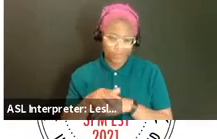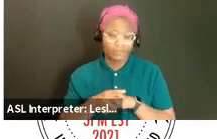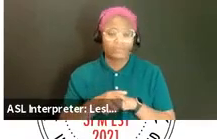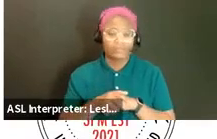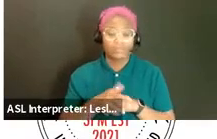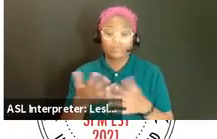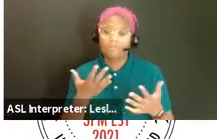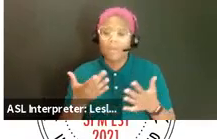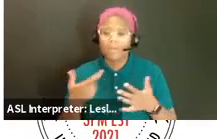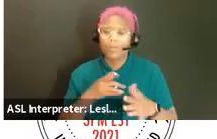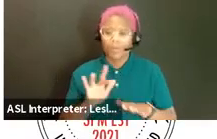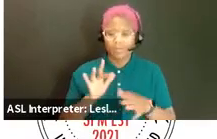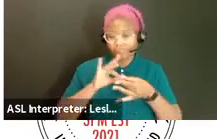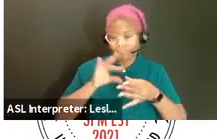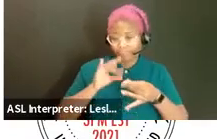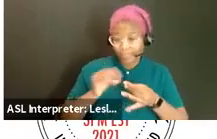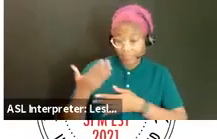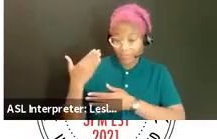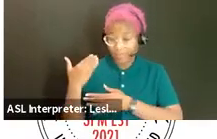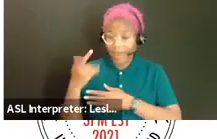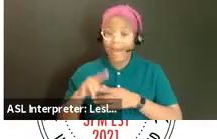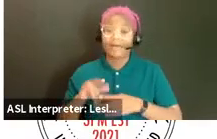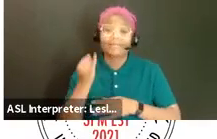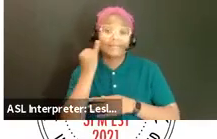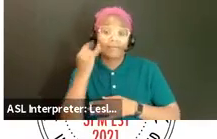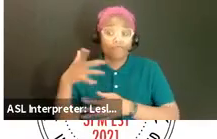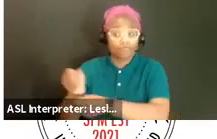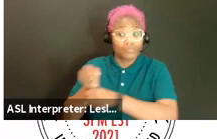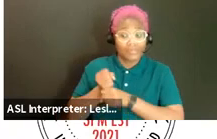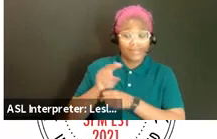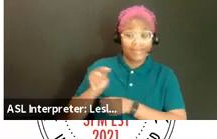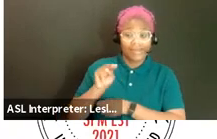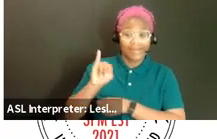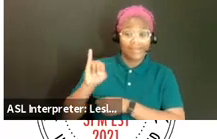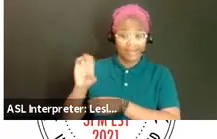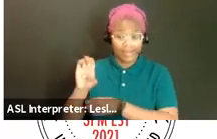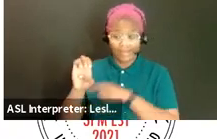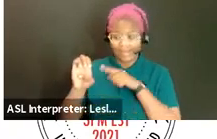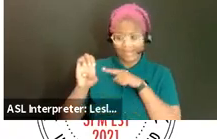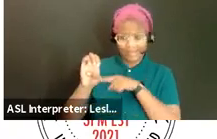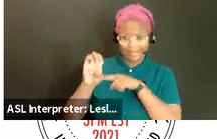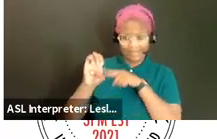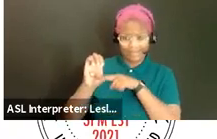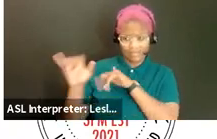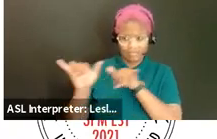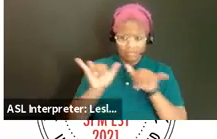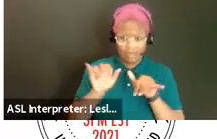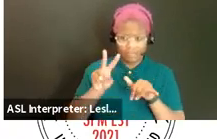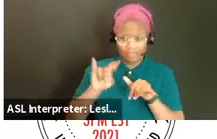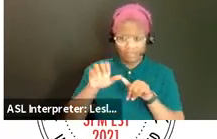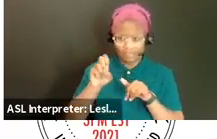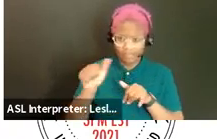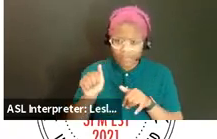have touched on this earlier, but if you receive an NIE, it's really not like a visa in the sense that your visa is getting stamped